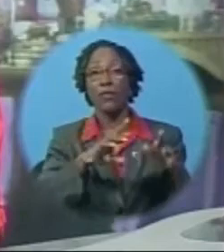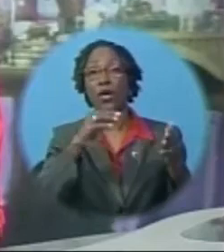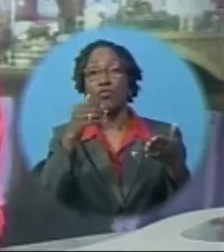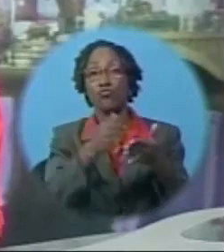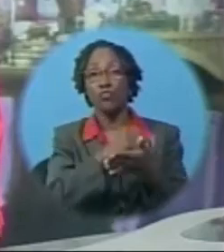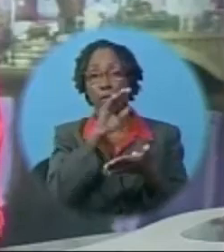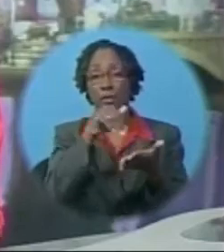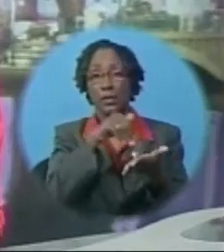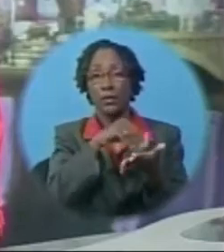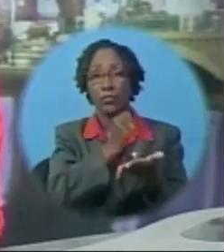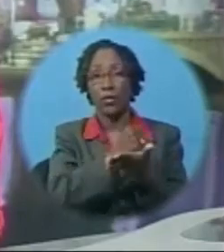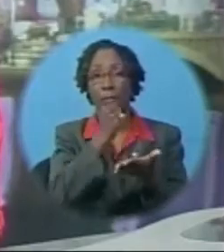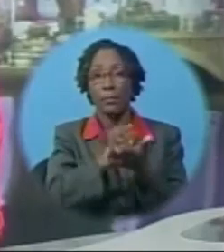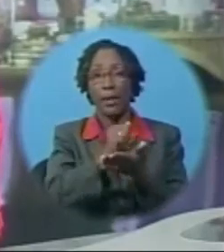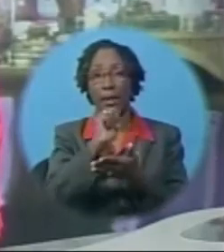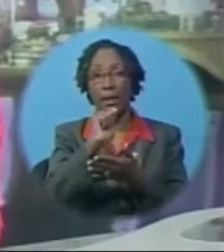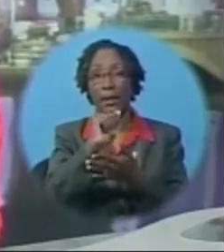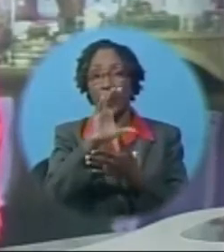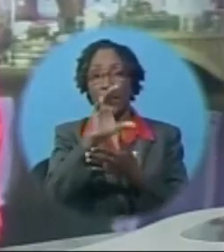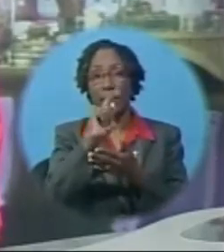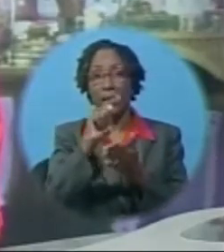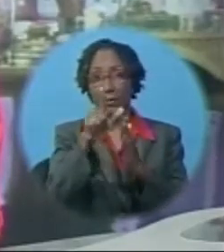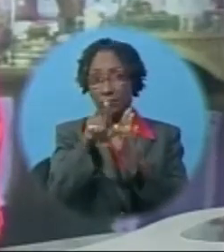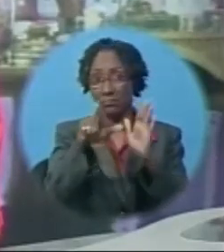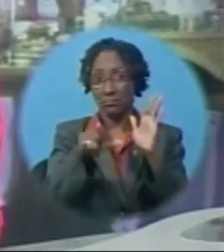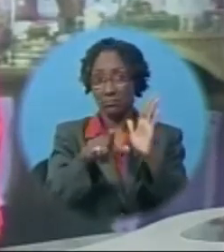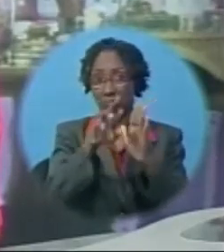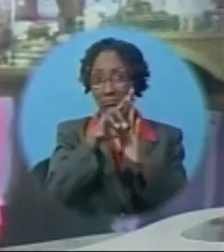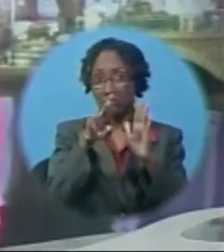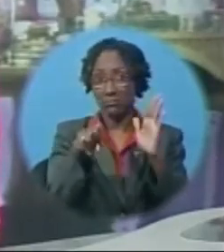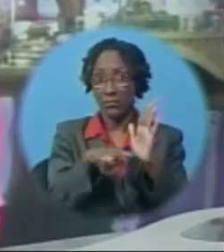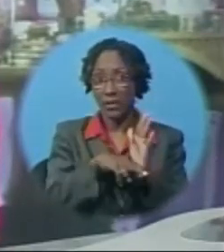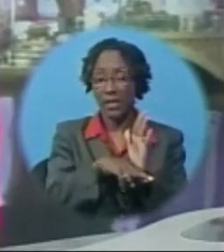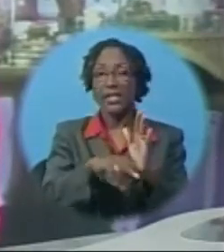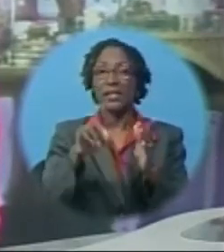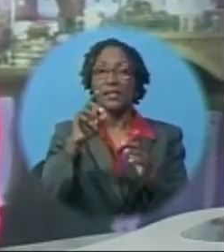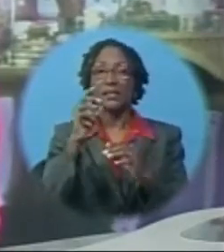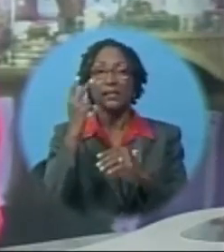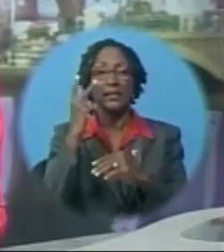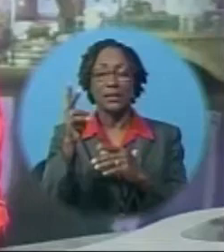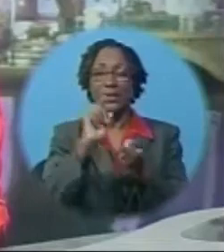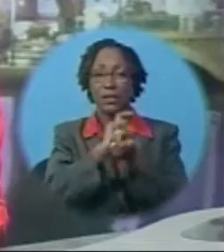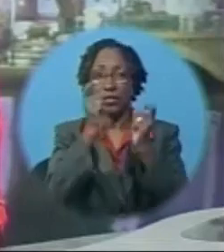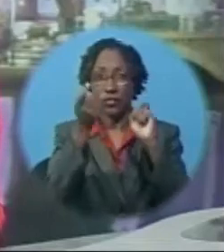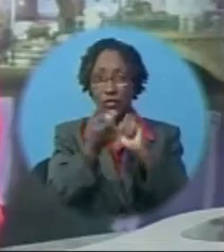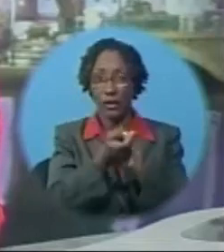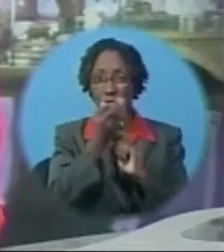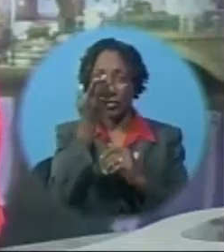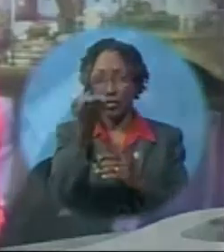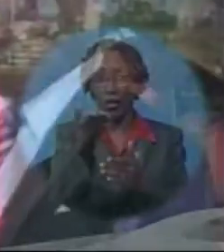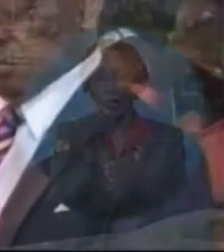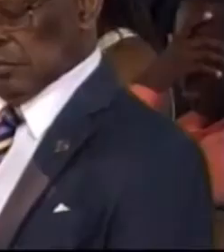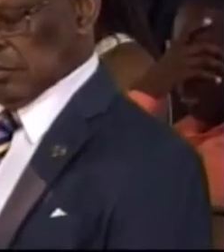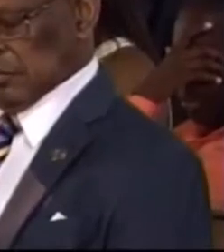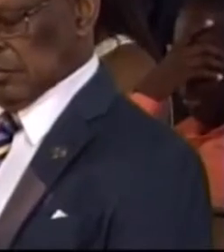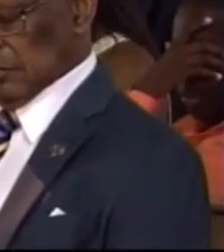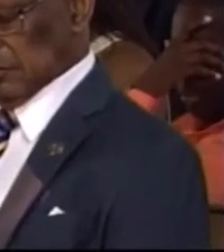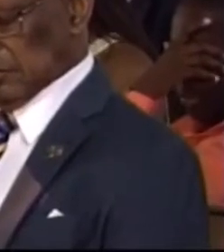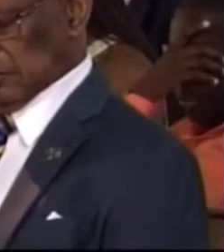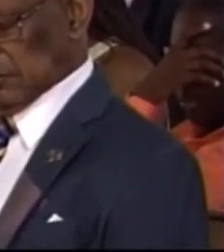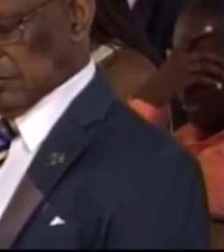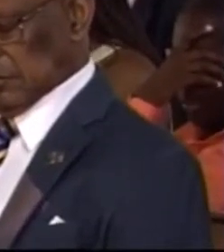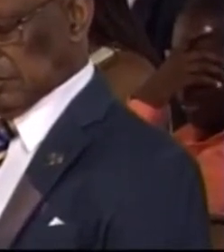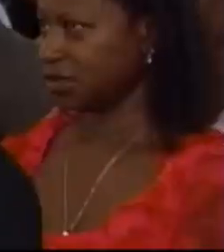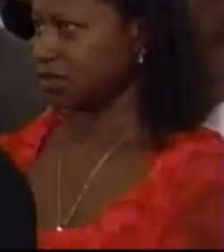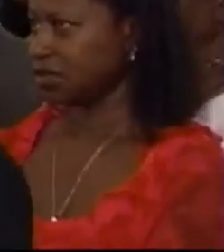is expected to see sweeping changes to the current structure of that financial institution. The announcement came during the bank's